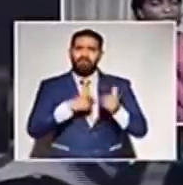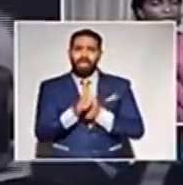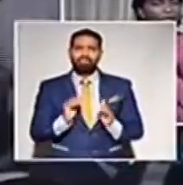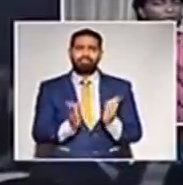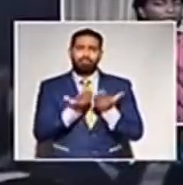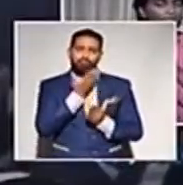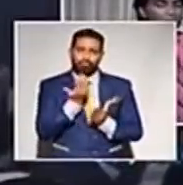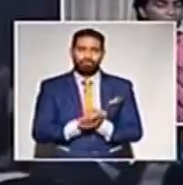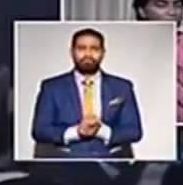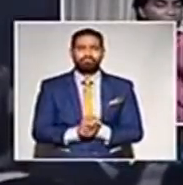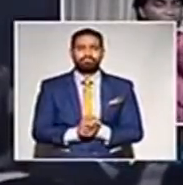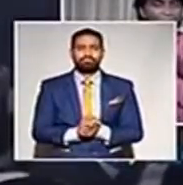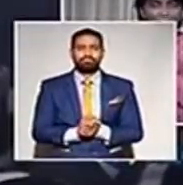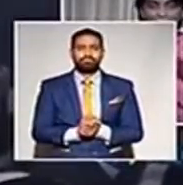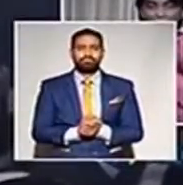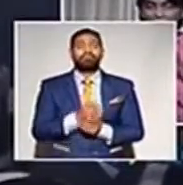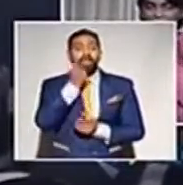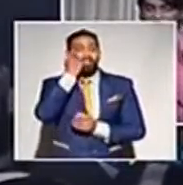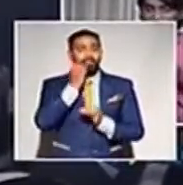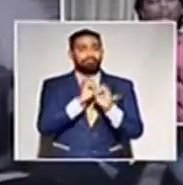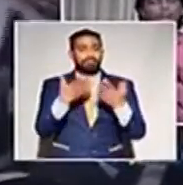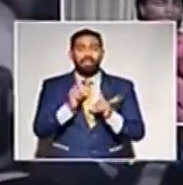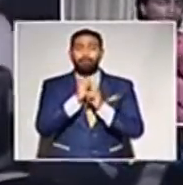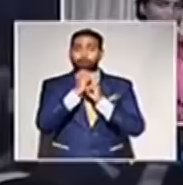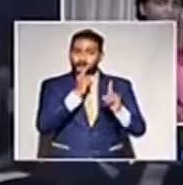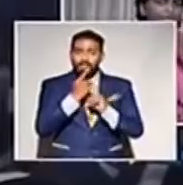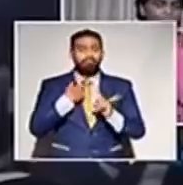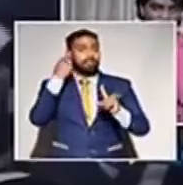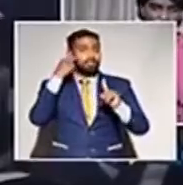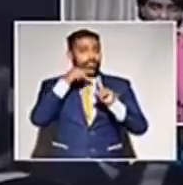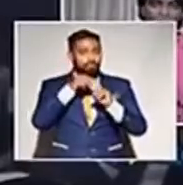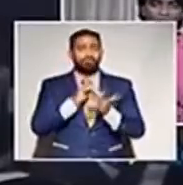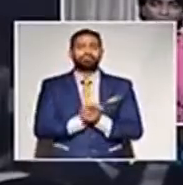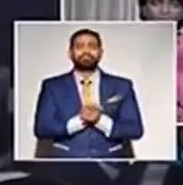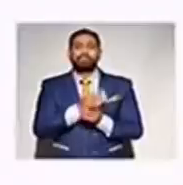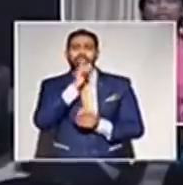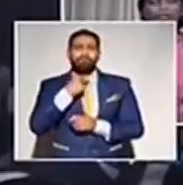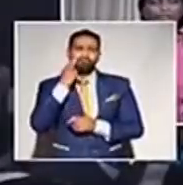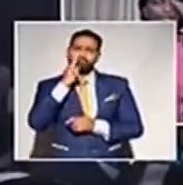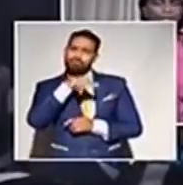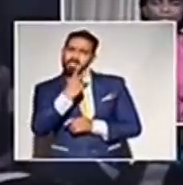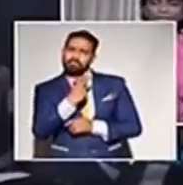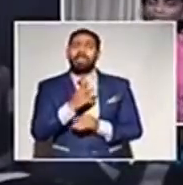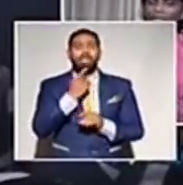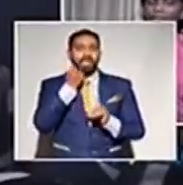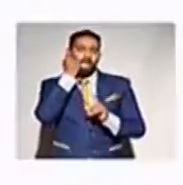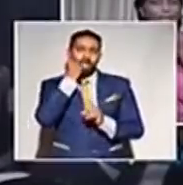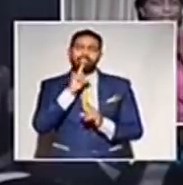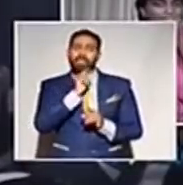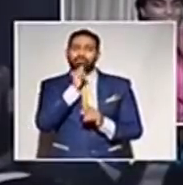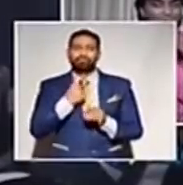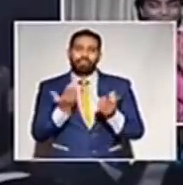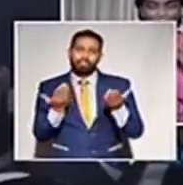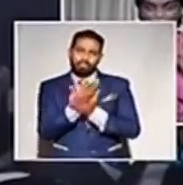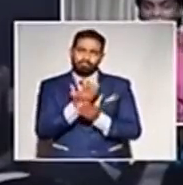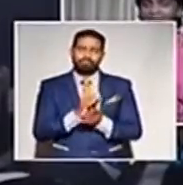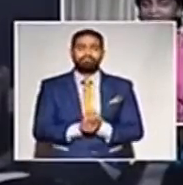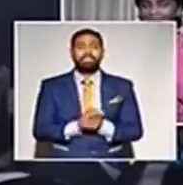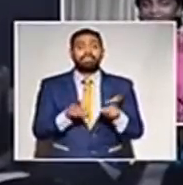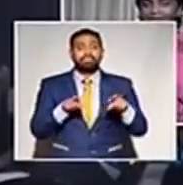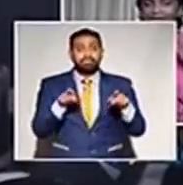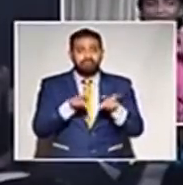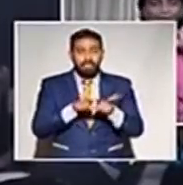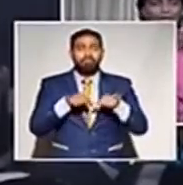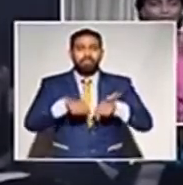Views were expressed in parliament on an impeachment motion as well. There is a case relating to a land in Malwana. How is the